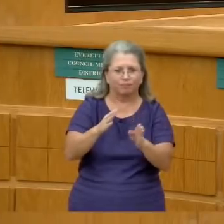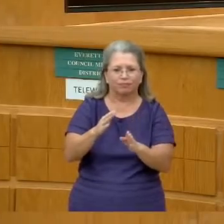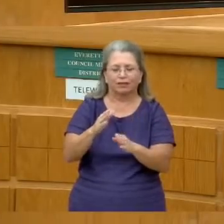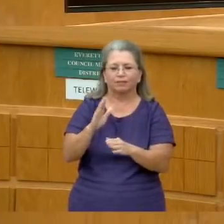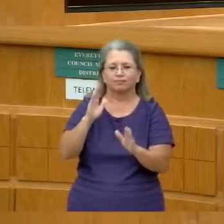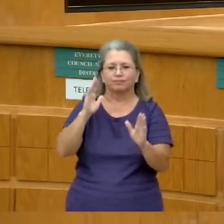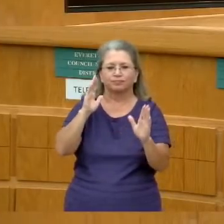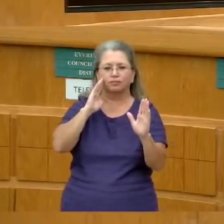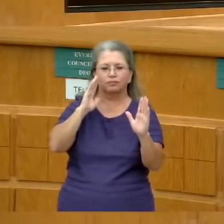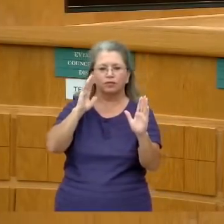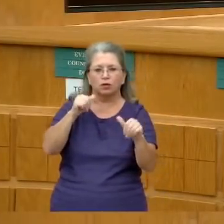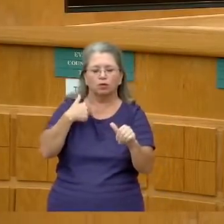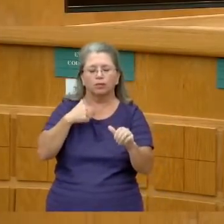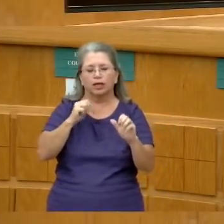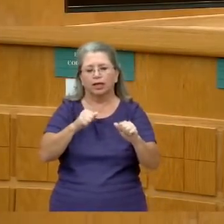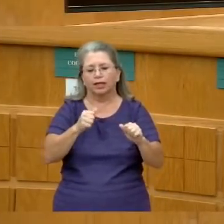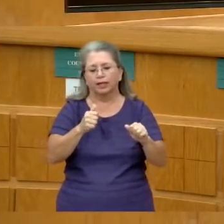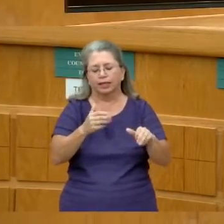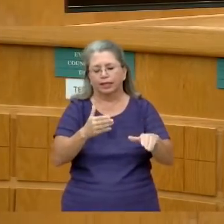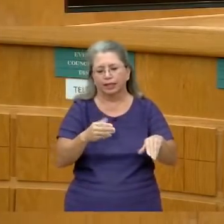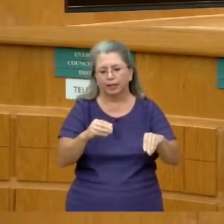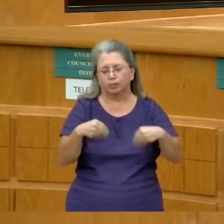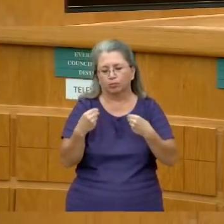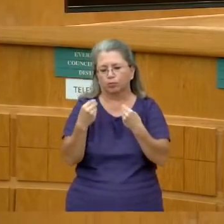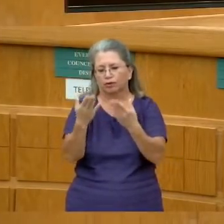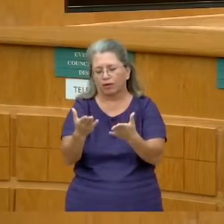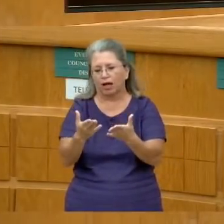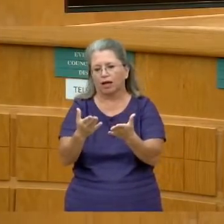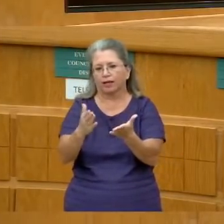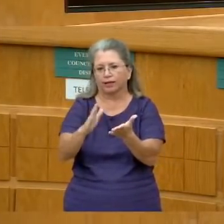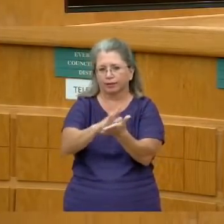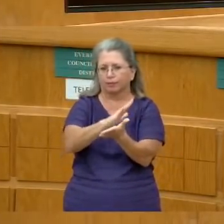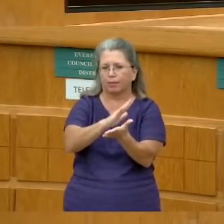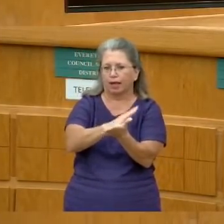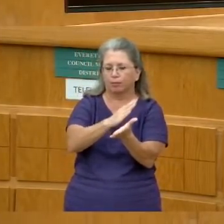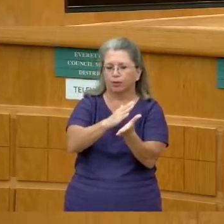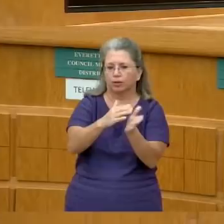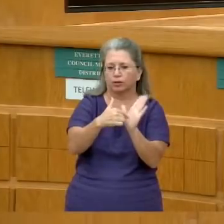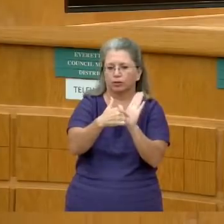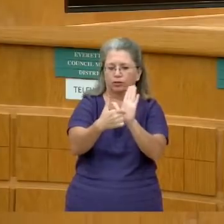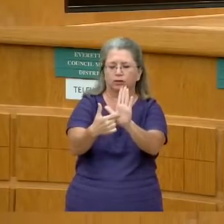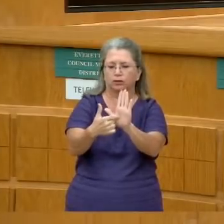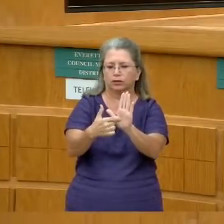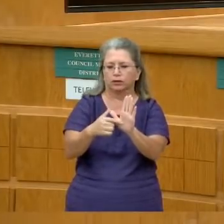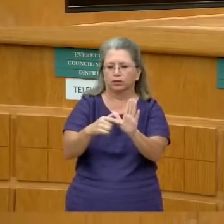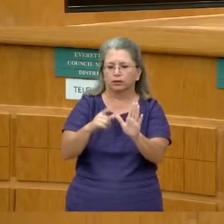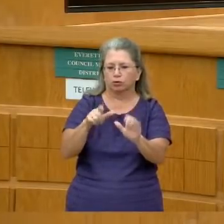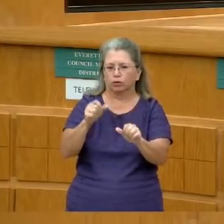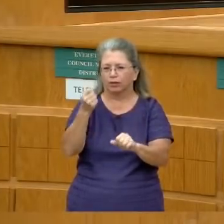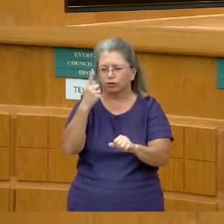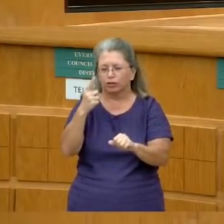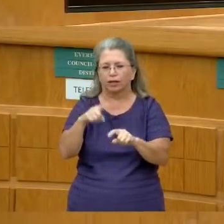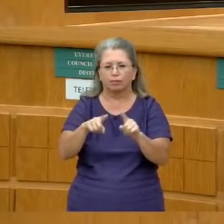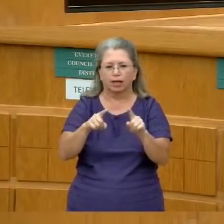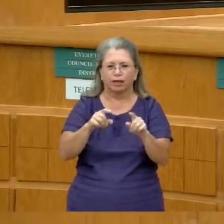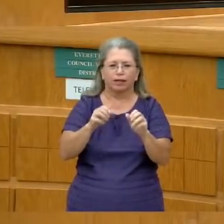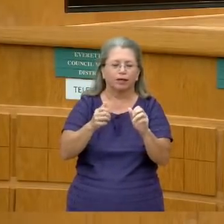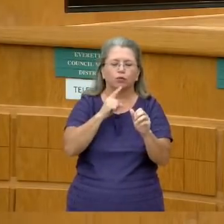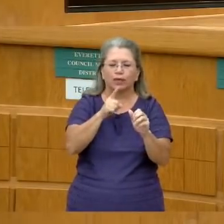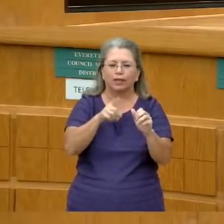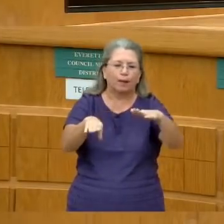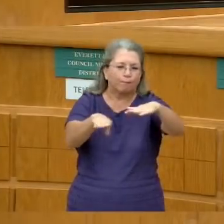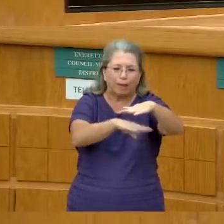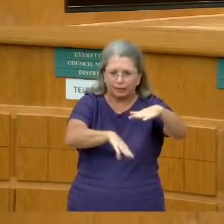paper, if you will, so that you can really understand what we're talking about. But in its most rudimentary or basic level, we